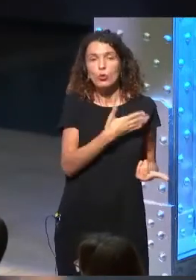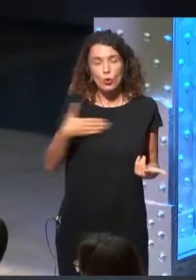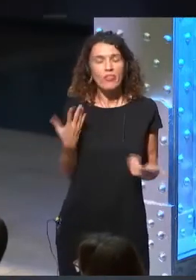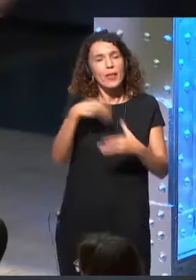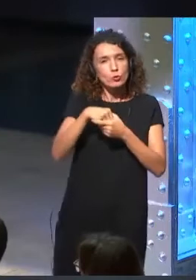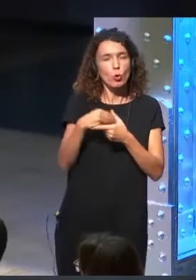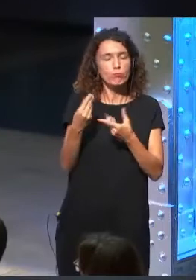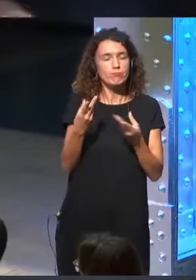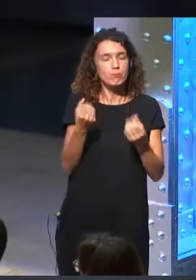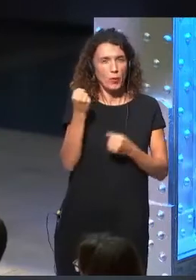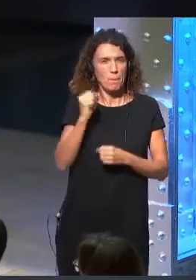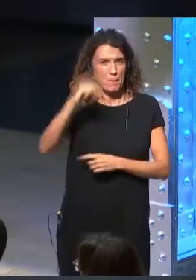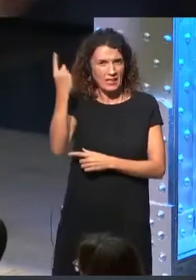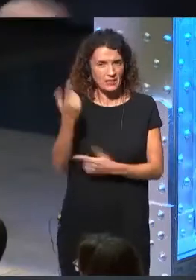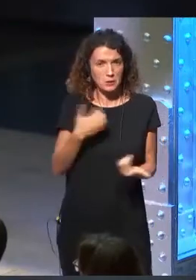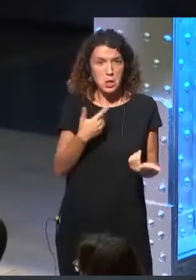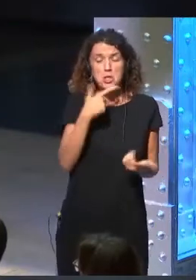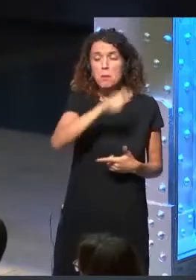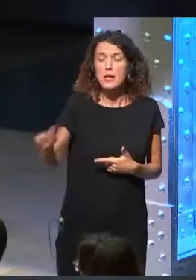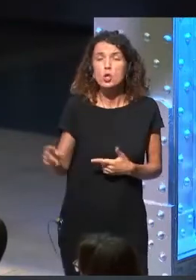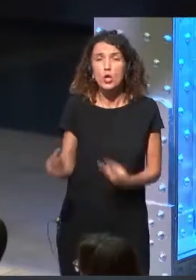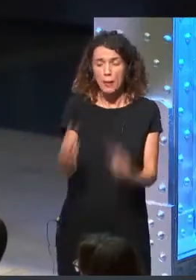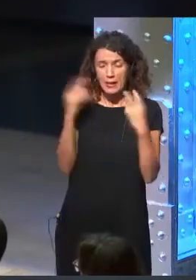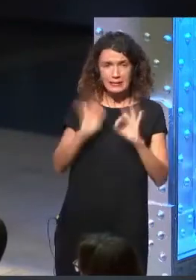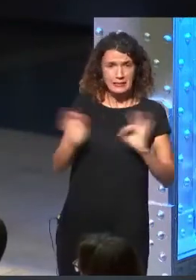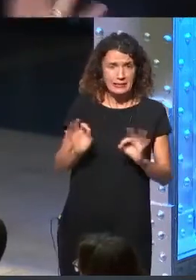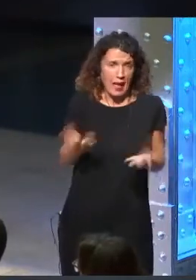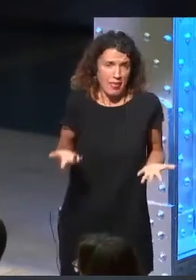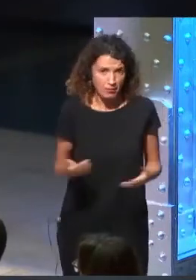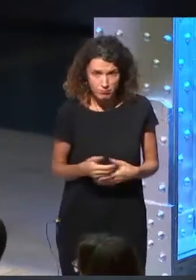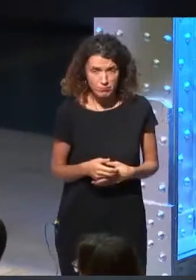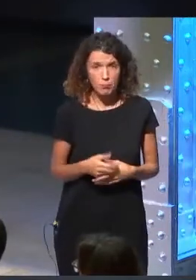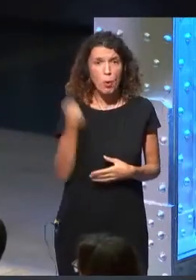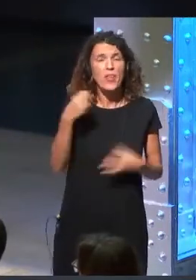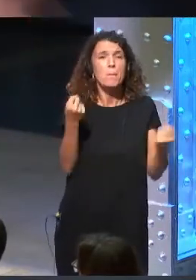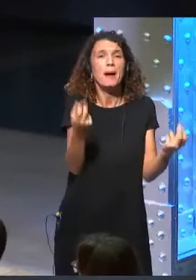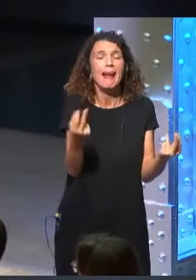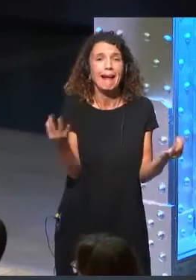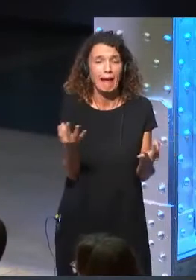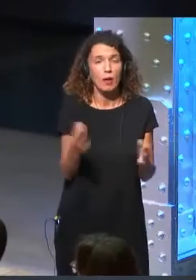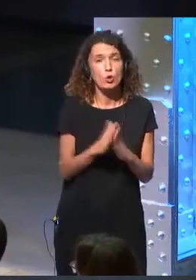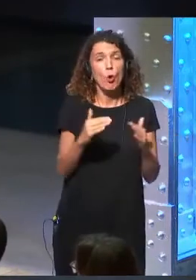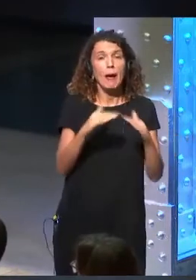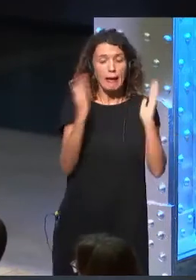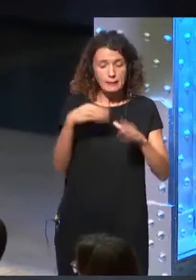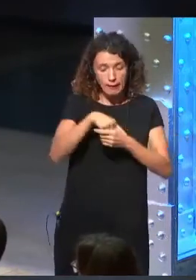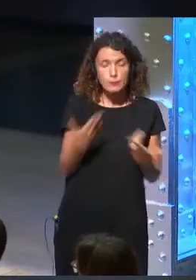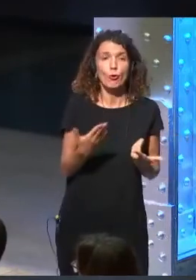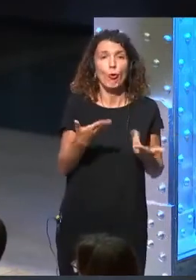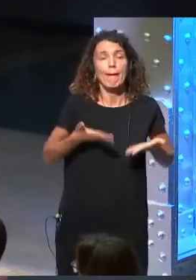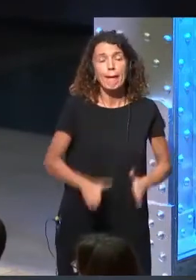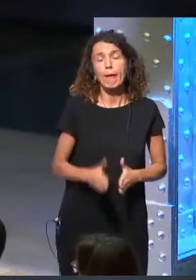me, with 2 children under 10 to whom I'm all powerful, that doesn't work with